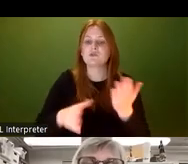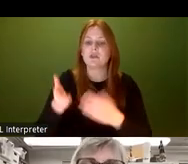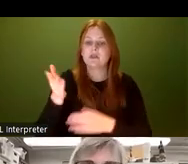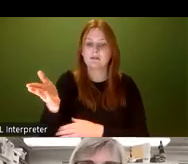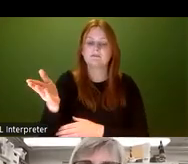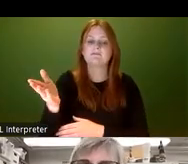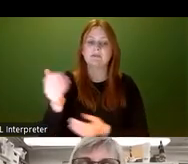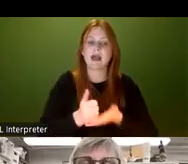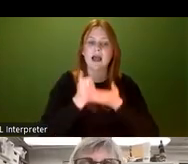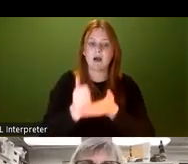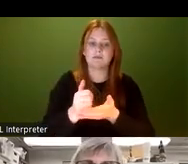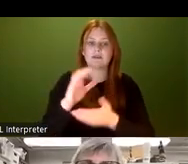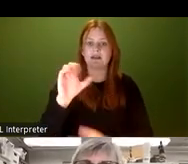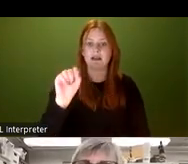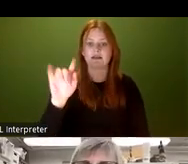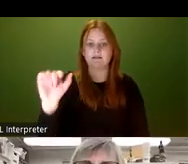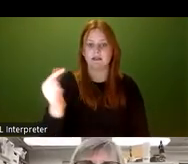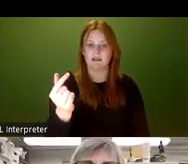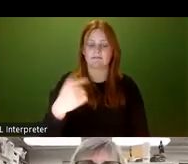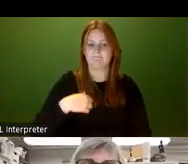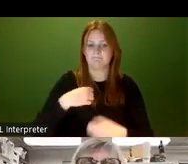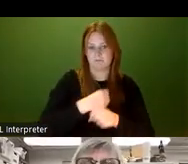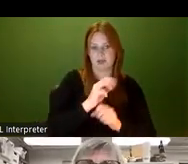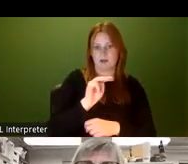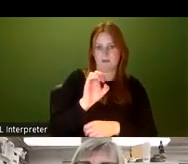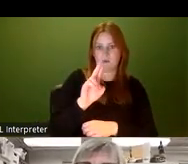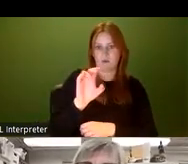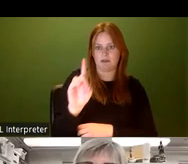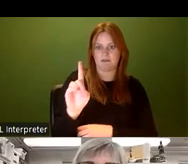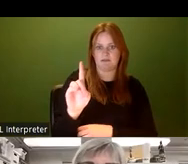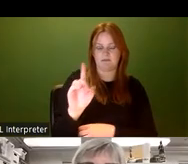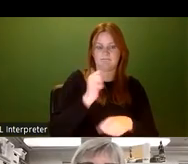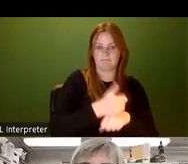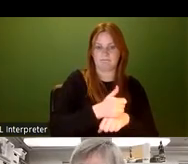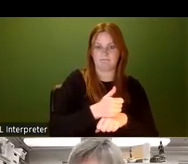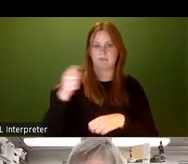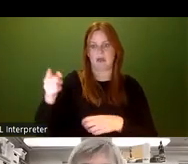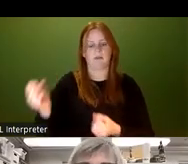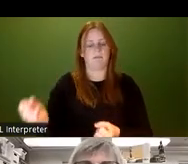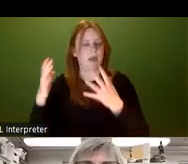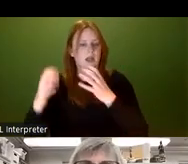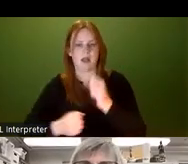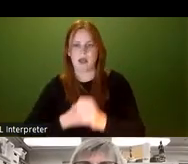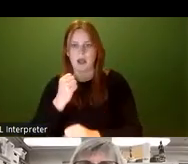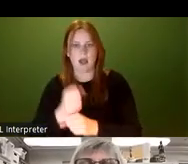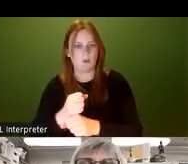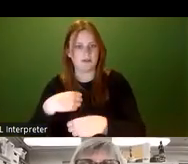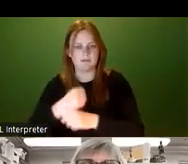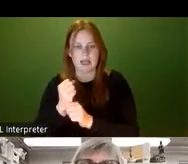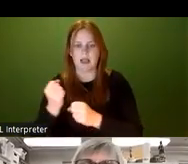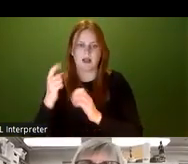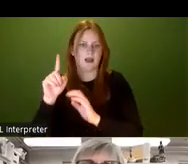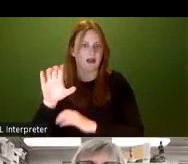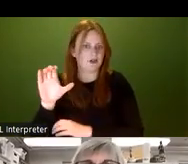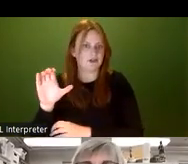the casting. I made molds for all of these, and he spent many hours casting hundreds of these